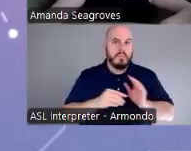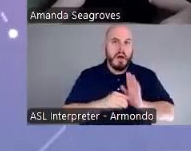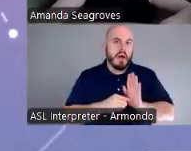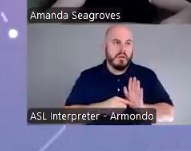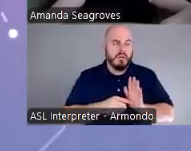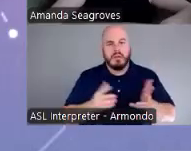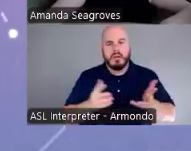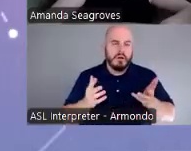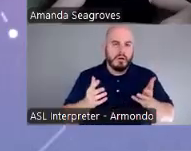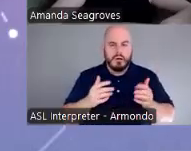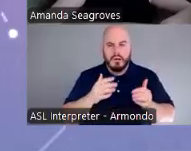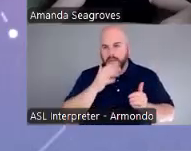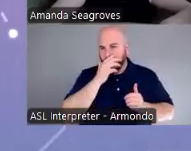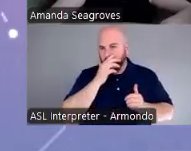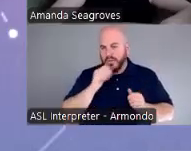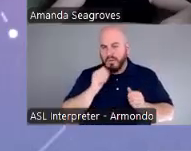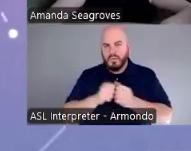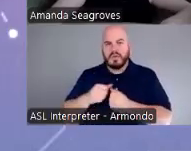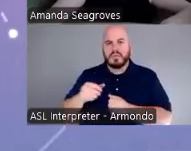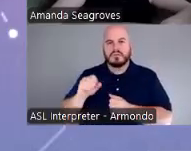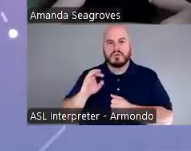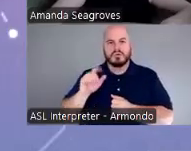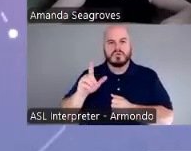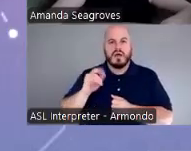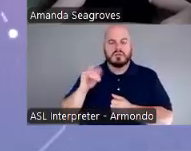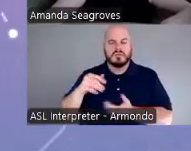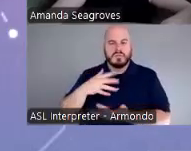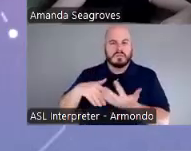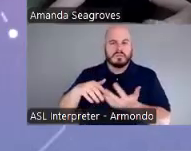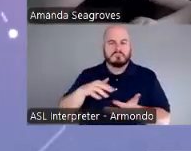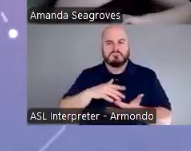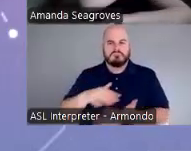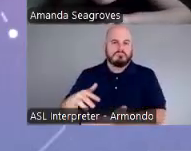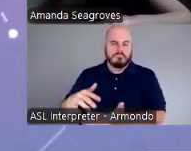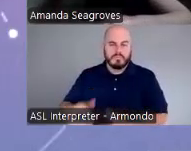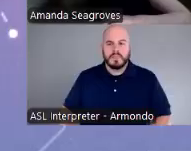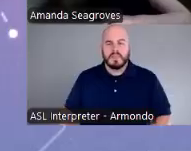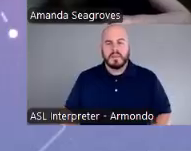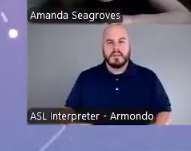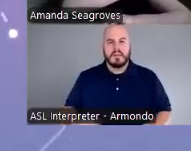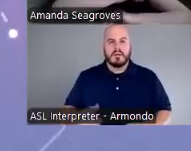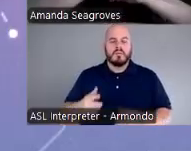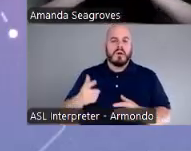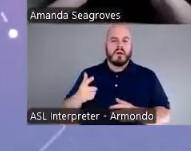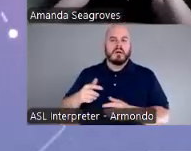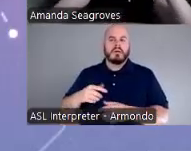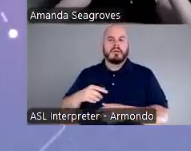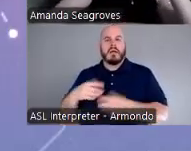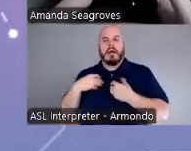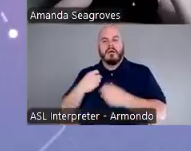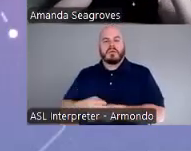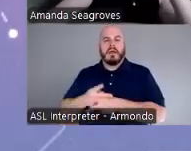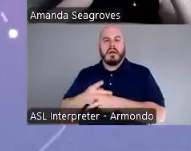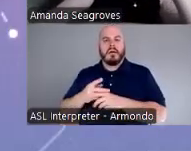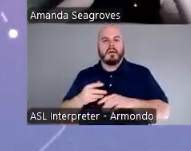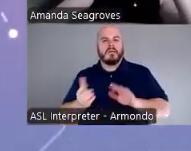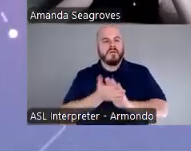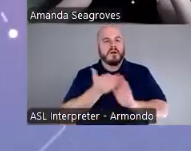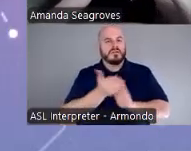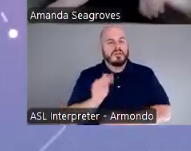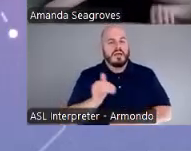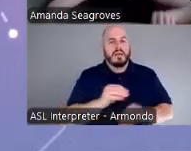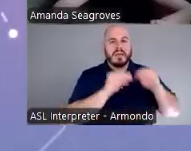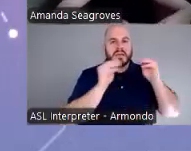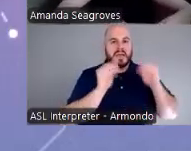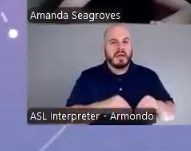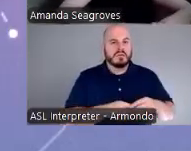McDonaldization phenomenon in sociology, but are we McDonaldizing healthcare? Or are we treating healthcare as what